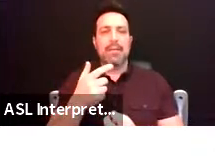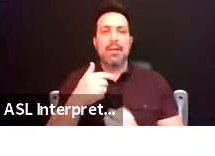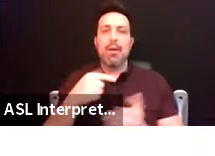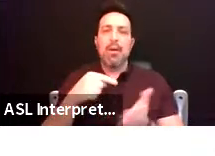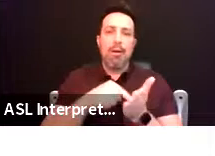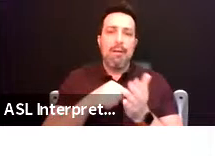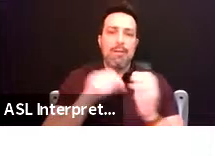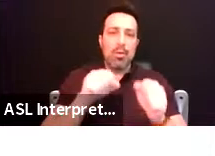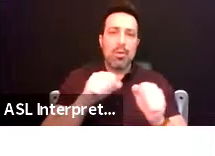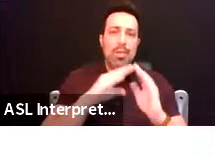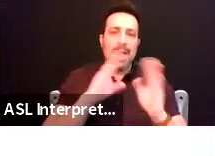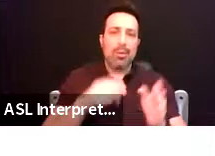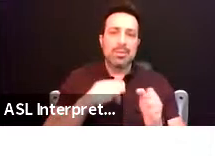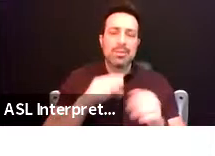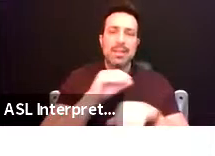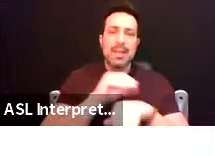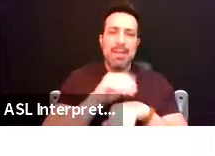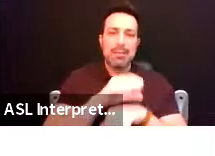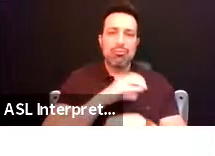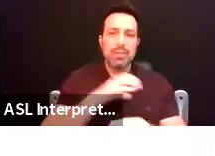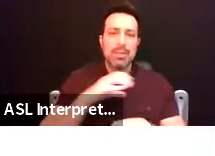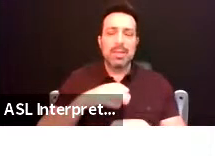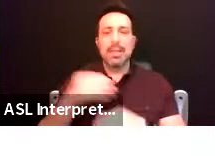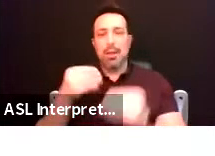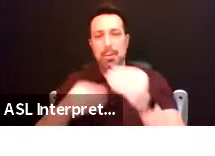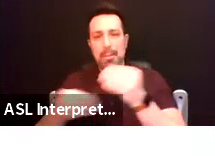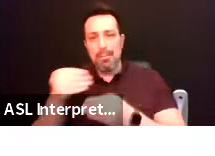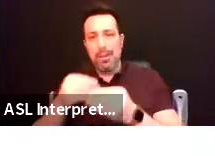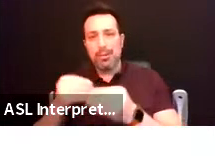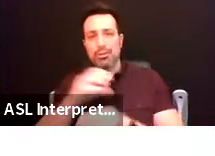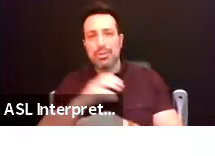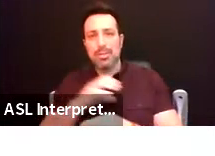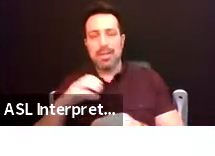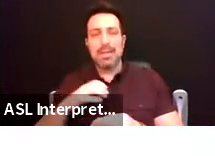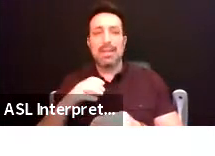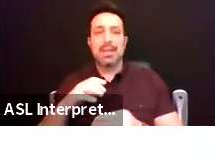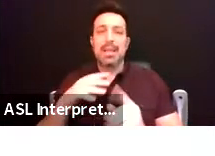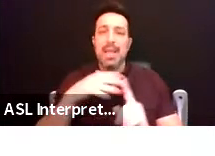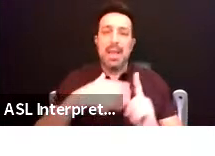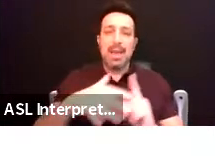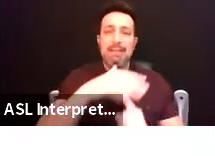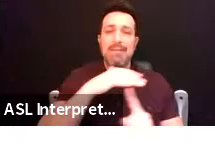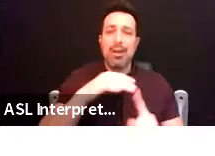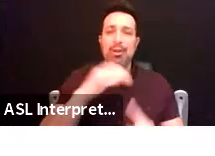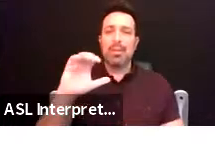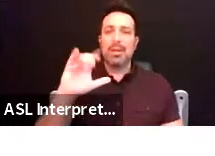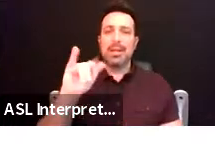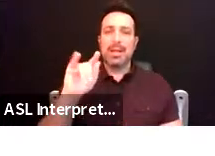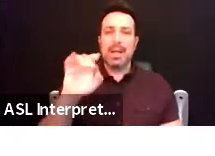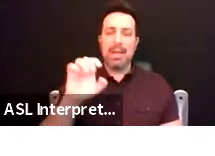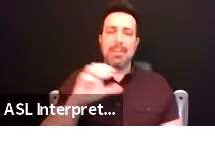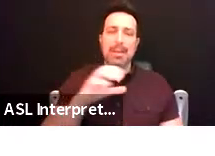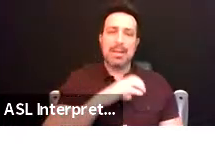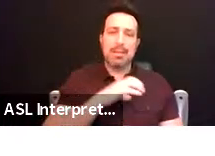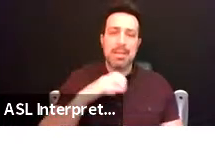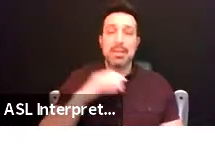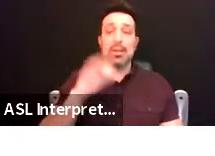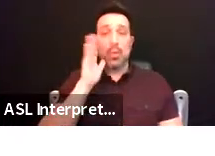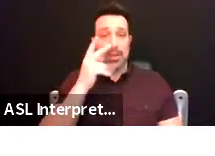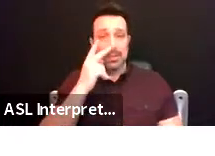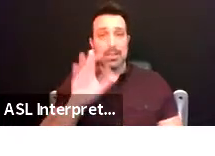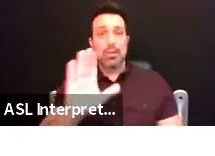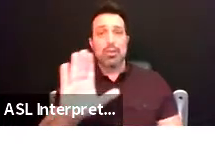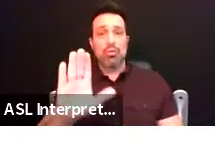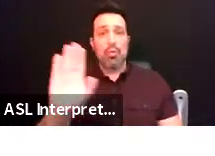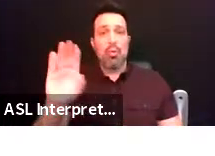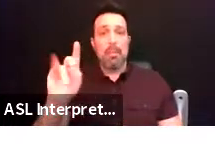Housing Advisory Committee, a budget committee, as I mentioned, Environment and Climate Committee, and you'll see your